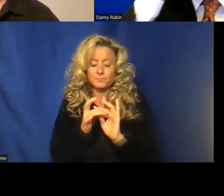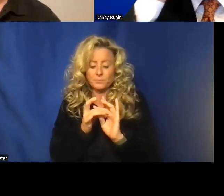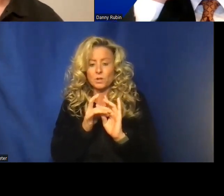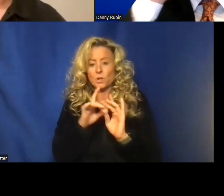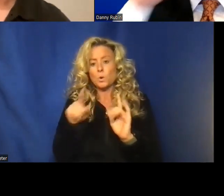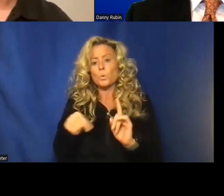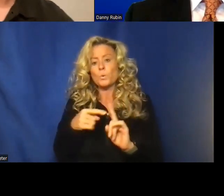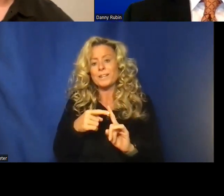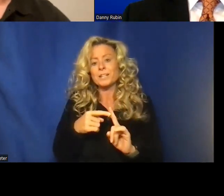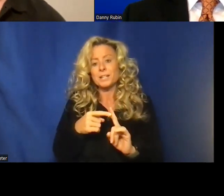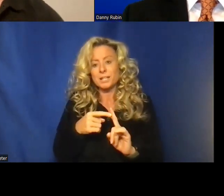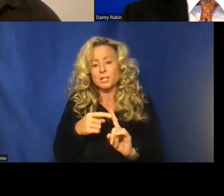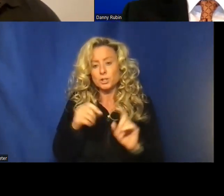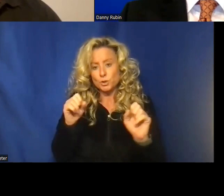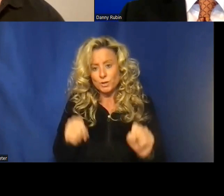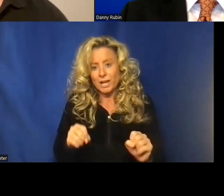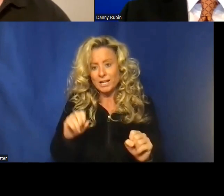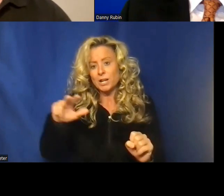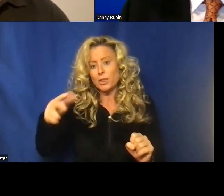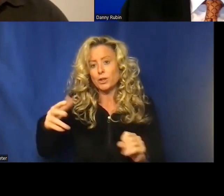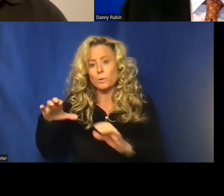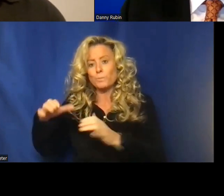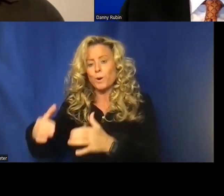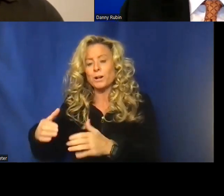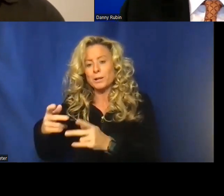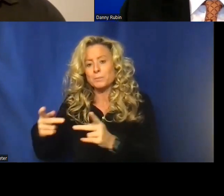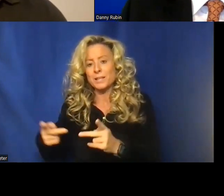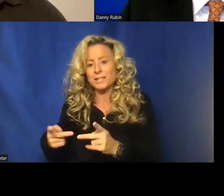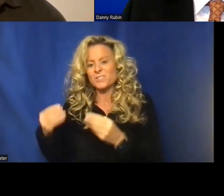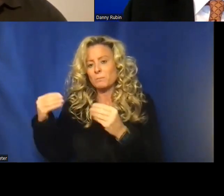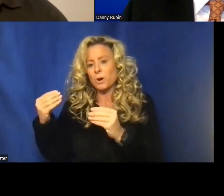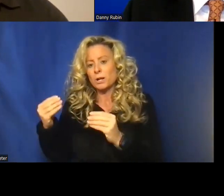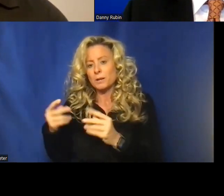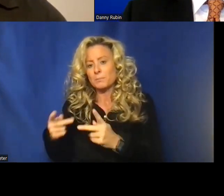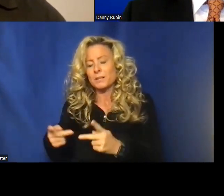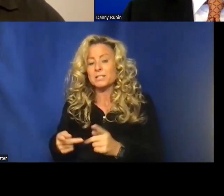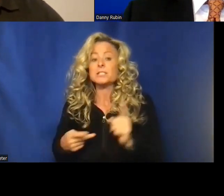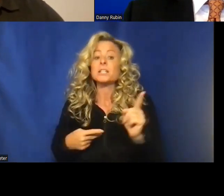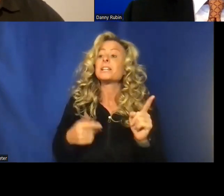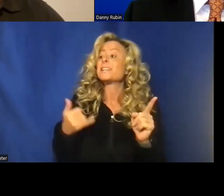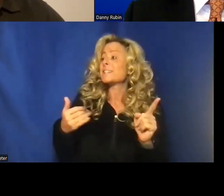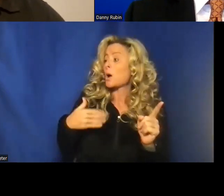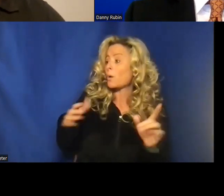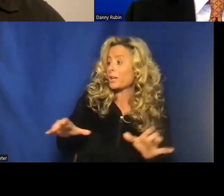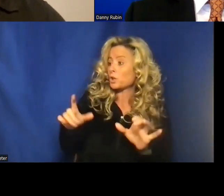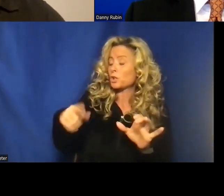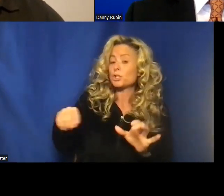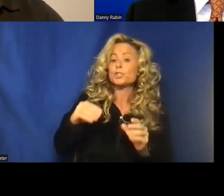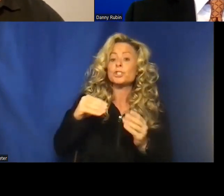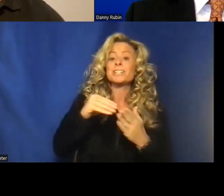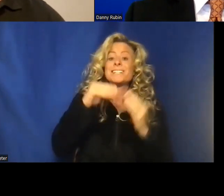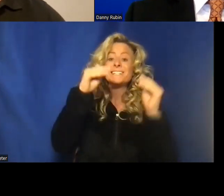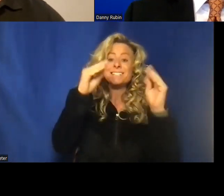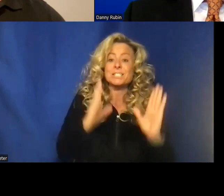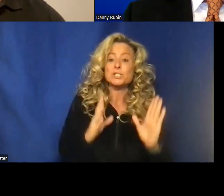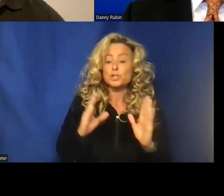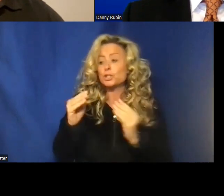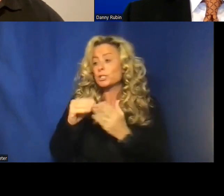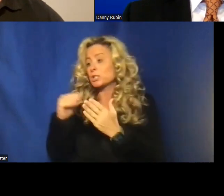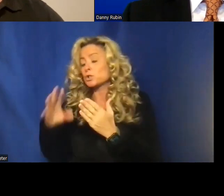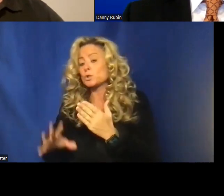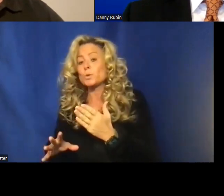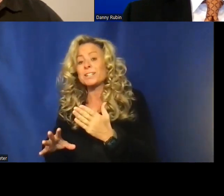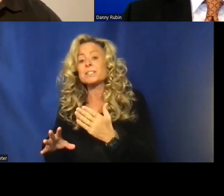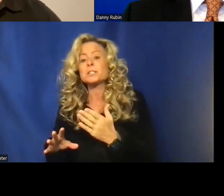party marketplace. As we get into this conversation, I encourage the students and teachers to please start putting your questions